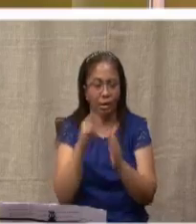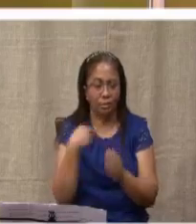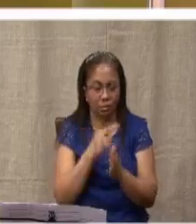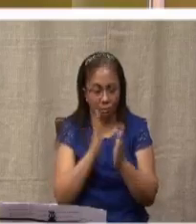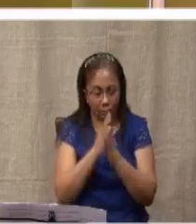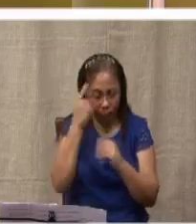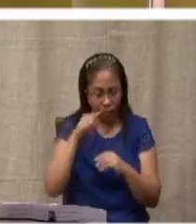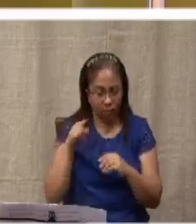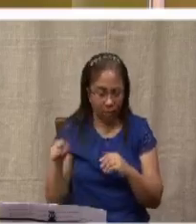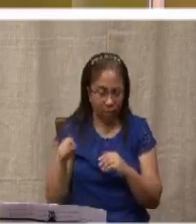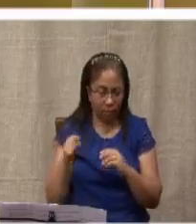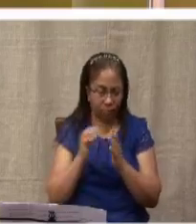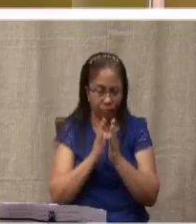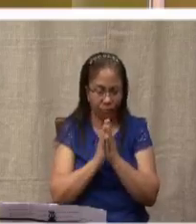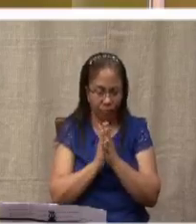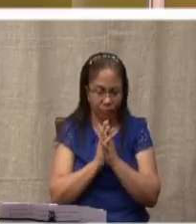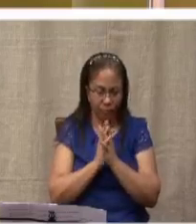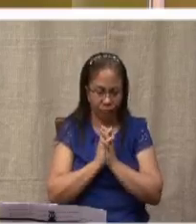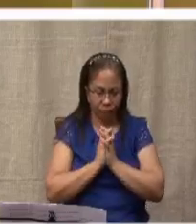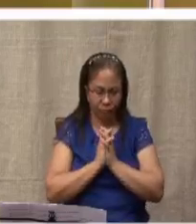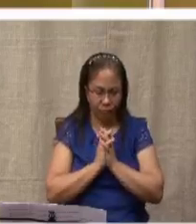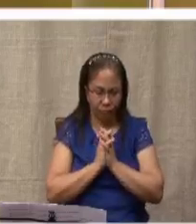our prayers